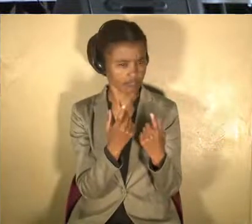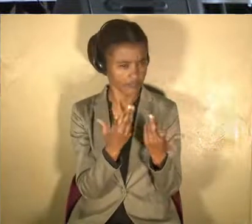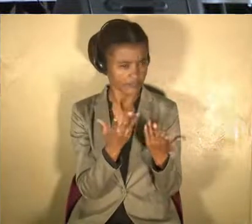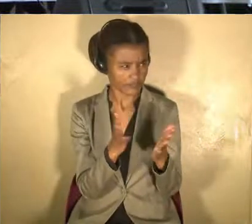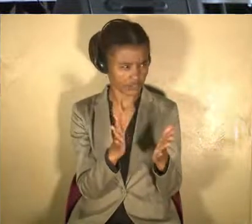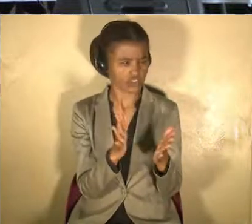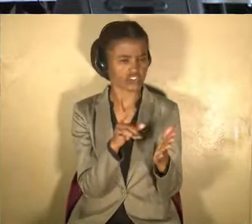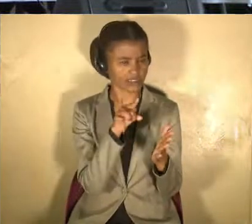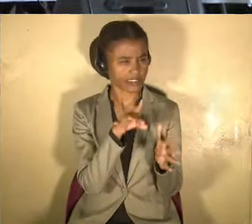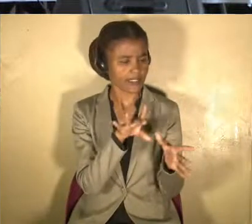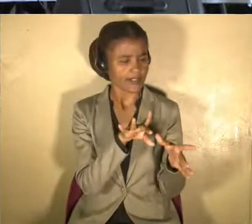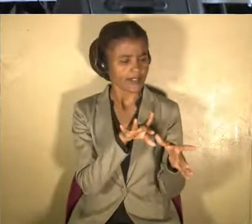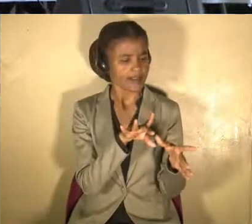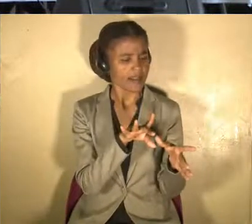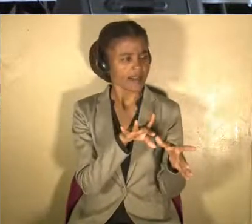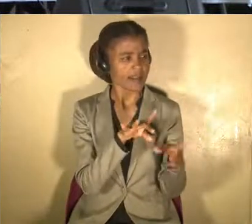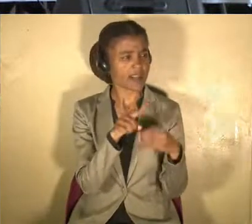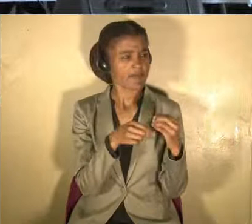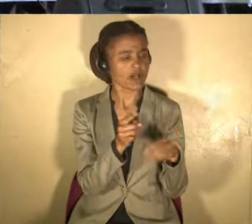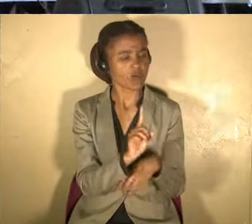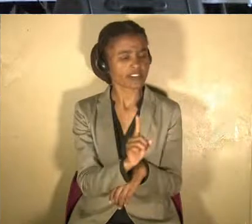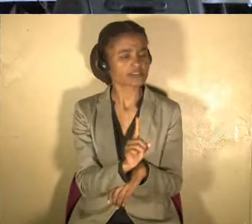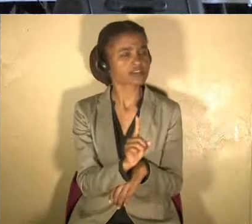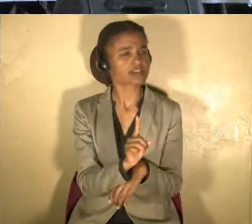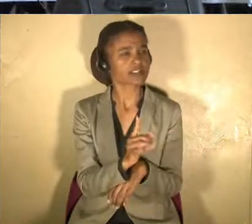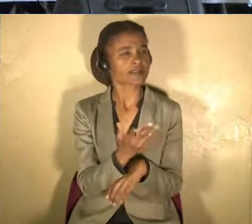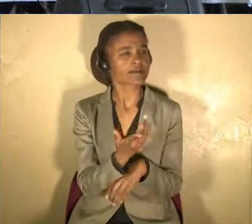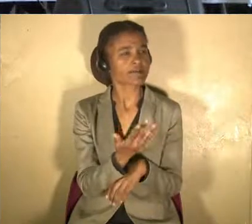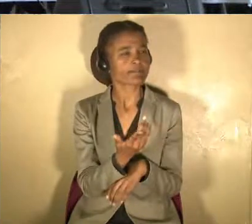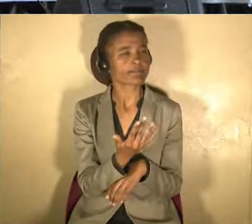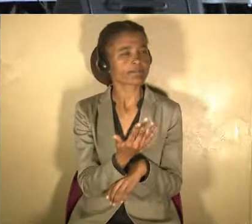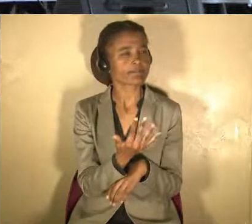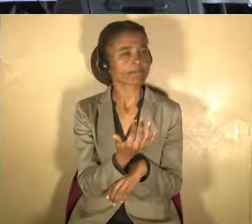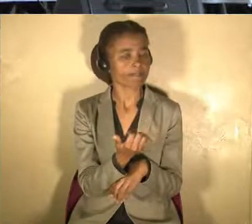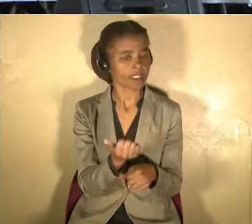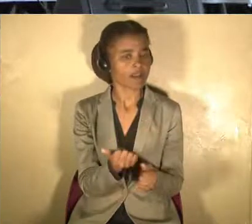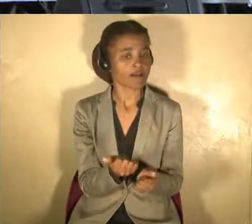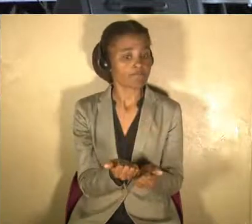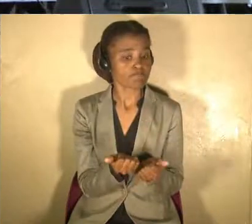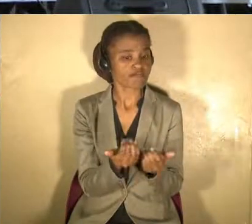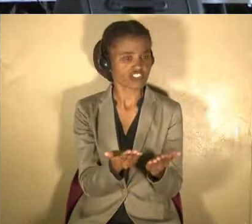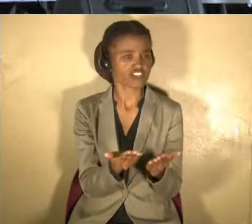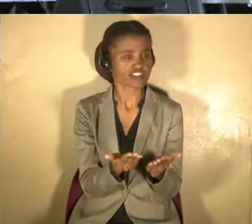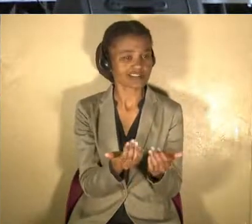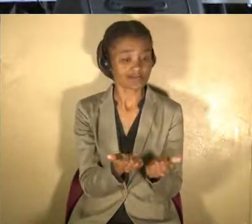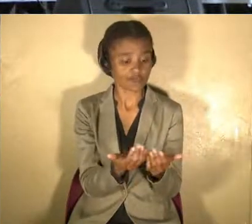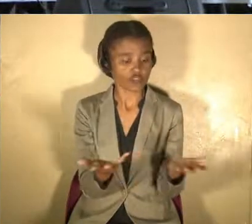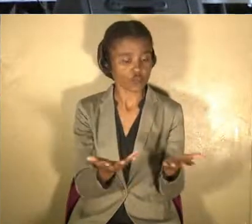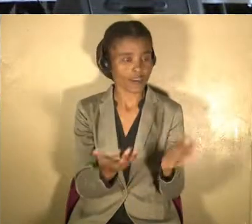relation to the provisions that are provided for in the Act.